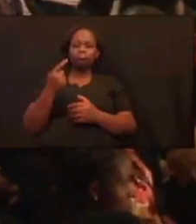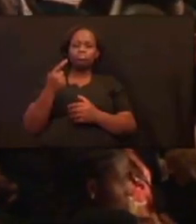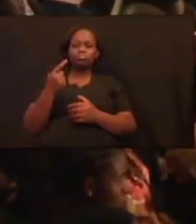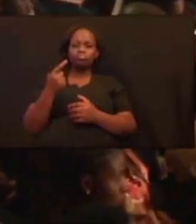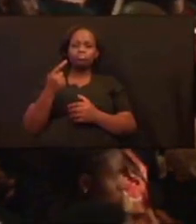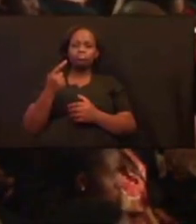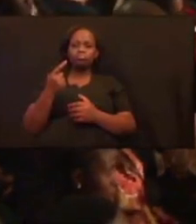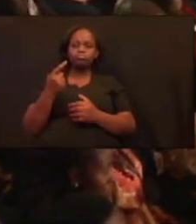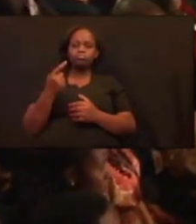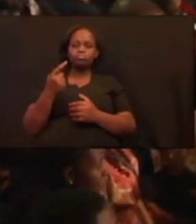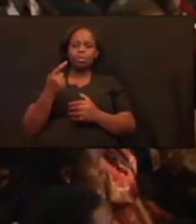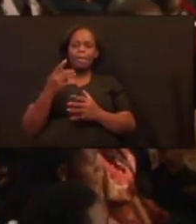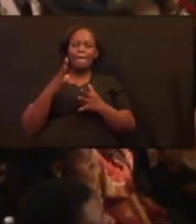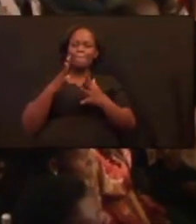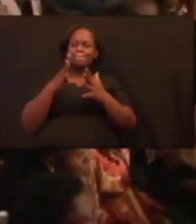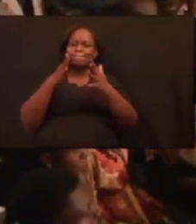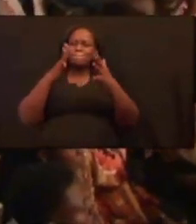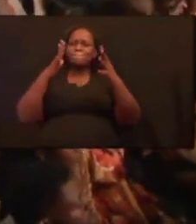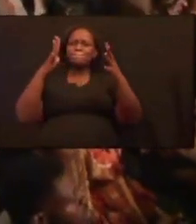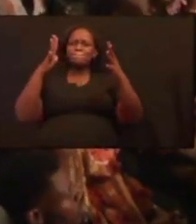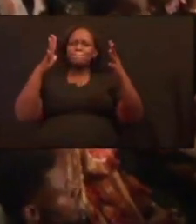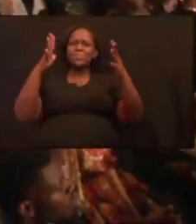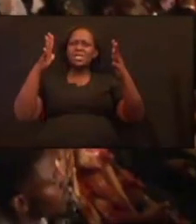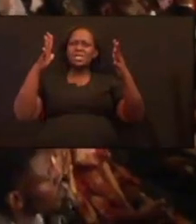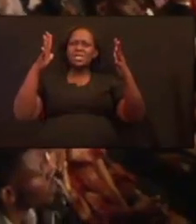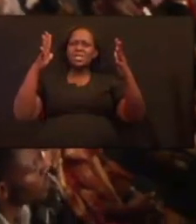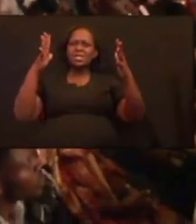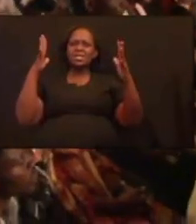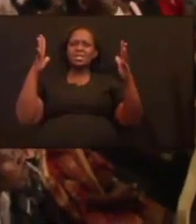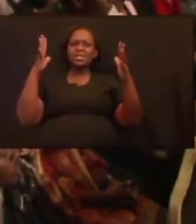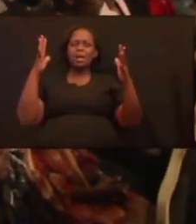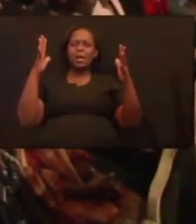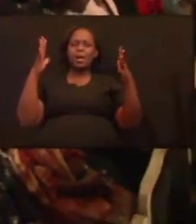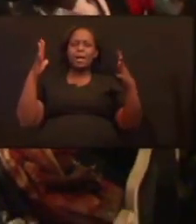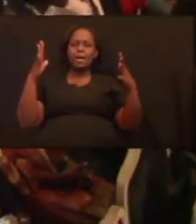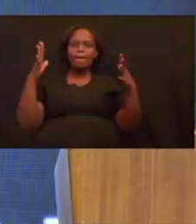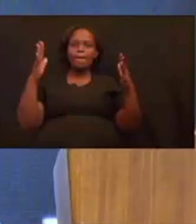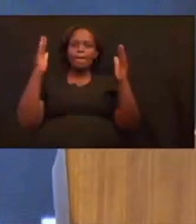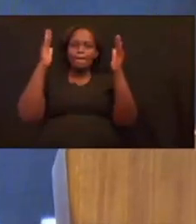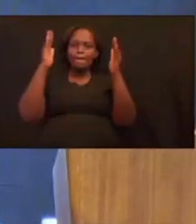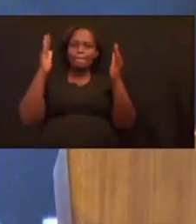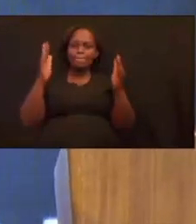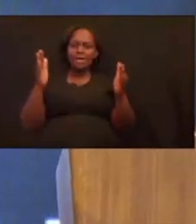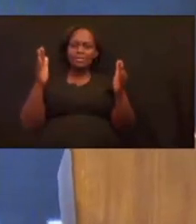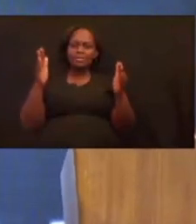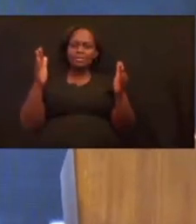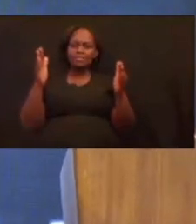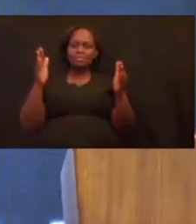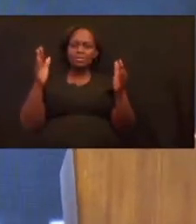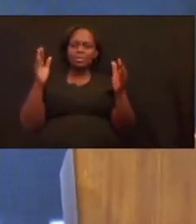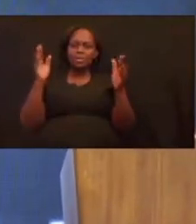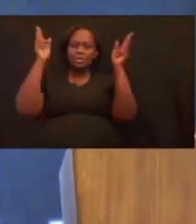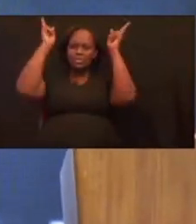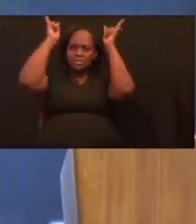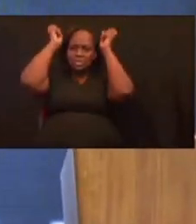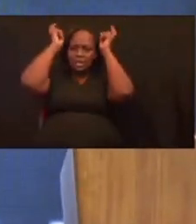this tent, just hovering around. I thought everybody was seeing it. Now, remember, I was already a